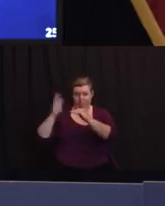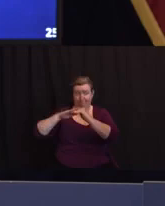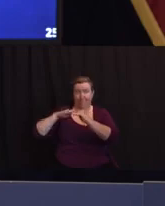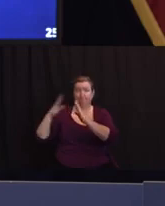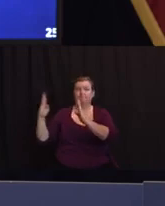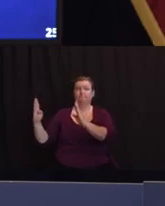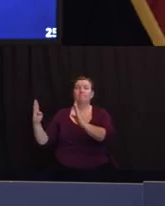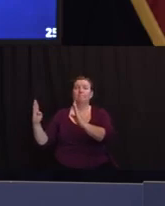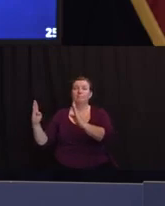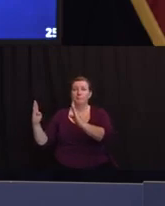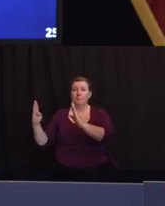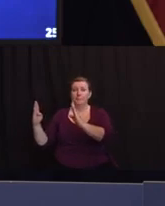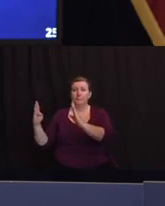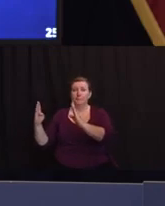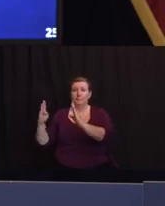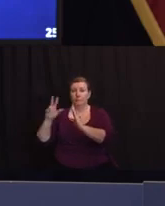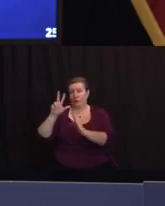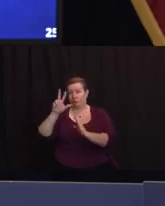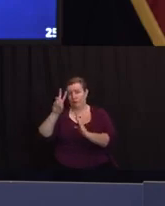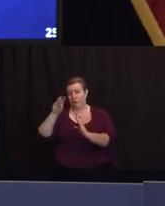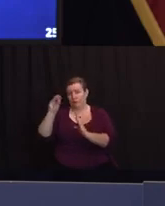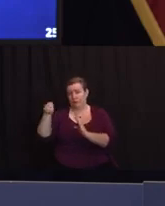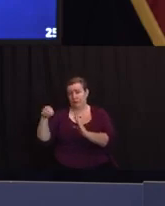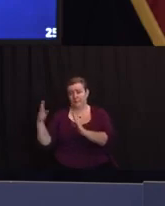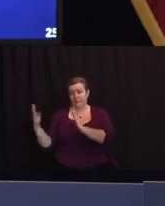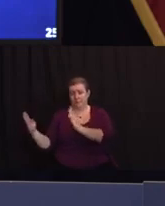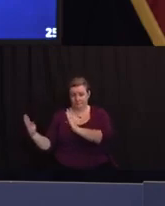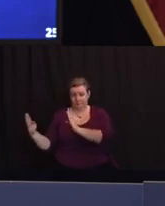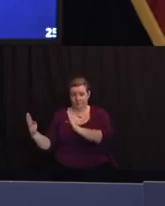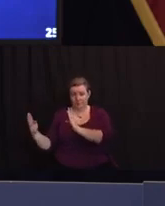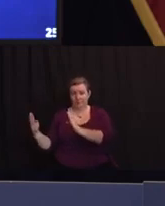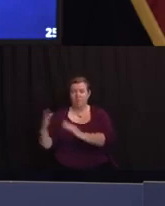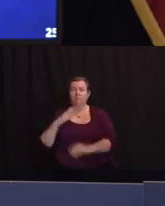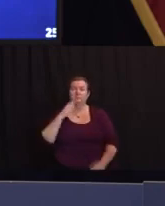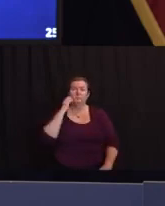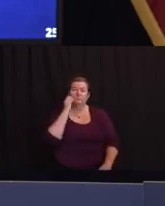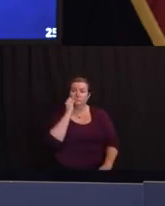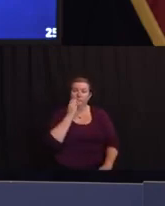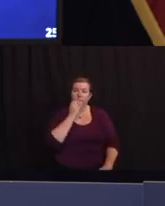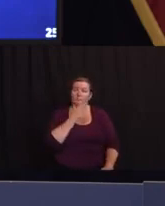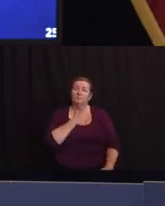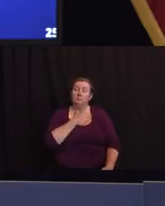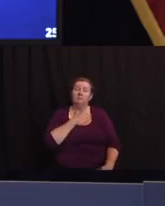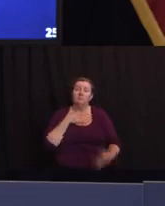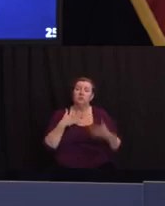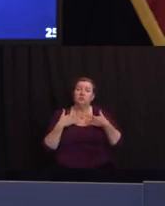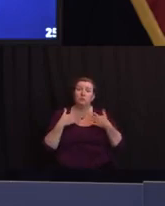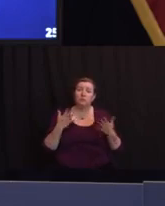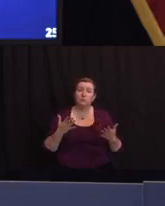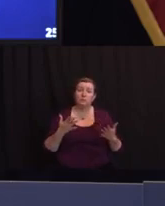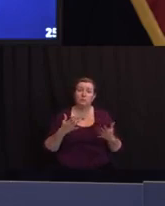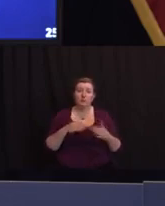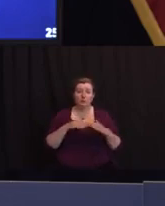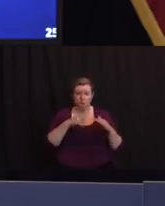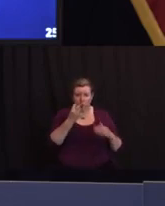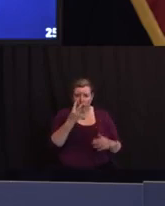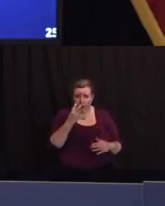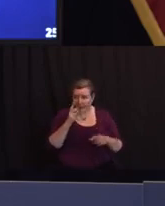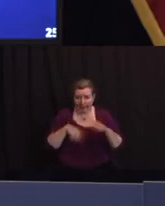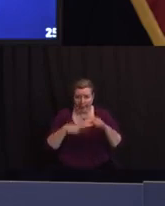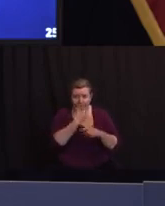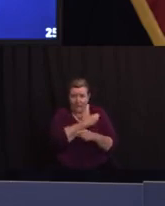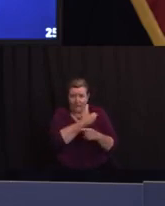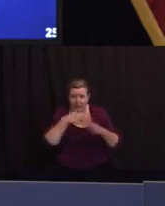increased 36%. This is troubling because those under 12 cannot be vaccinated yet, so they don't have